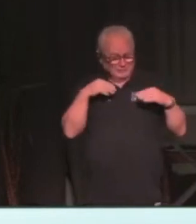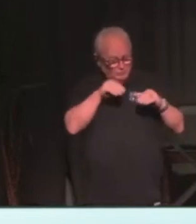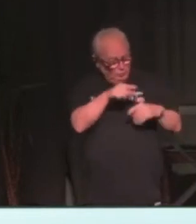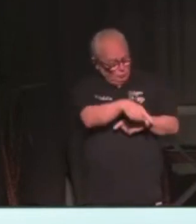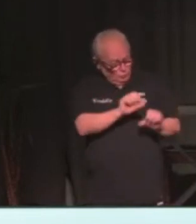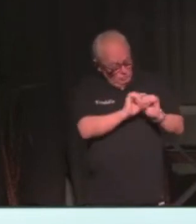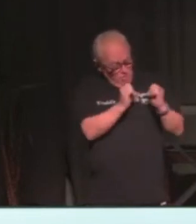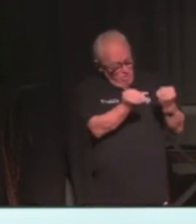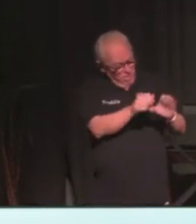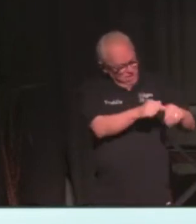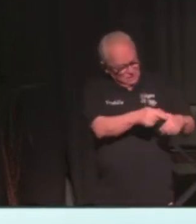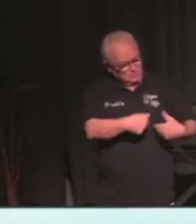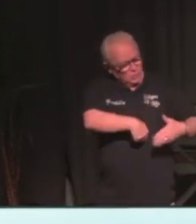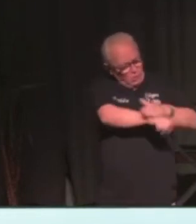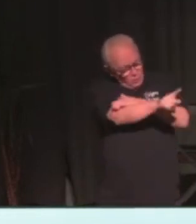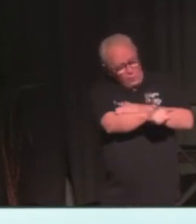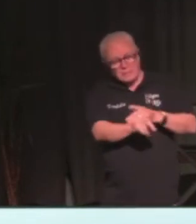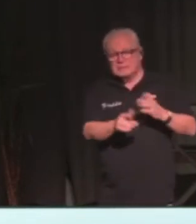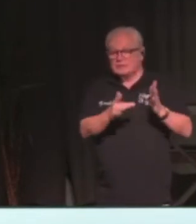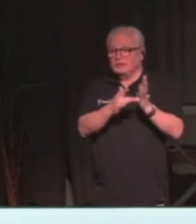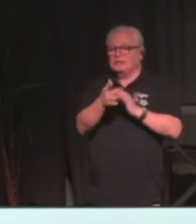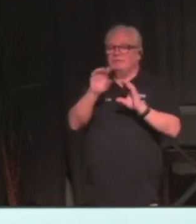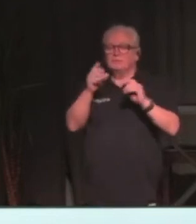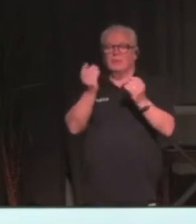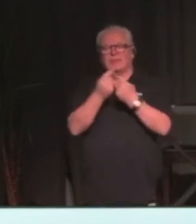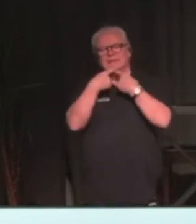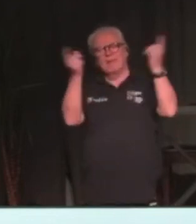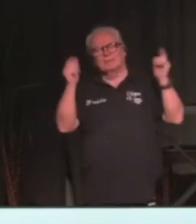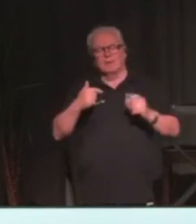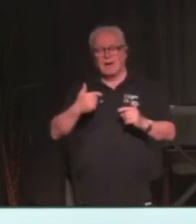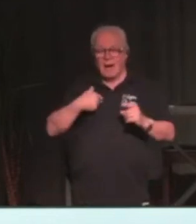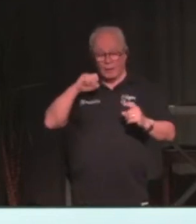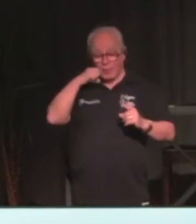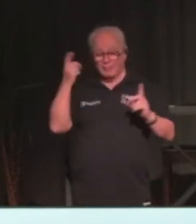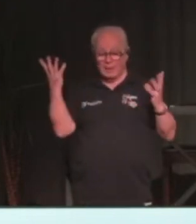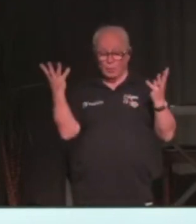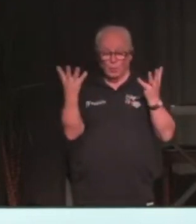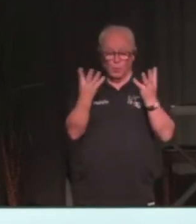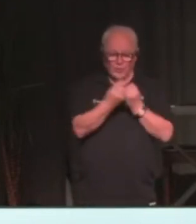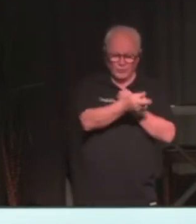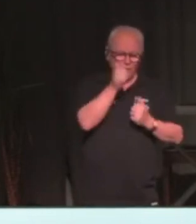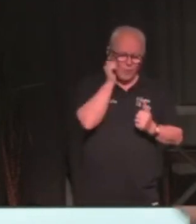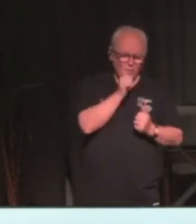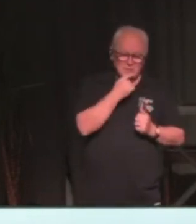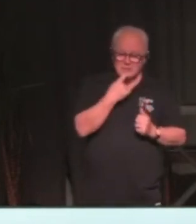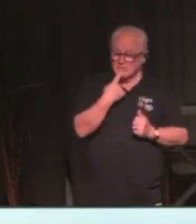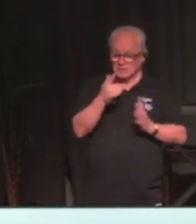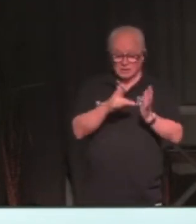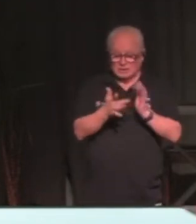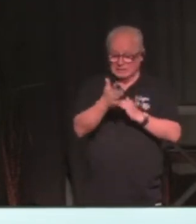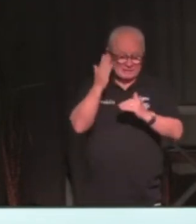He says, teach them what I taught you. He closes with this statement, and it's lovely, "For I will be with you always." Come on, he never leaves